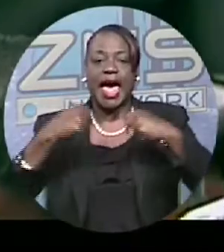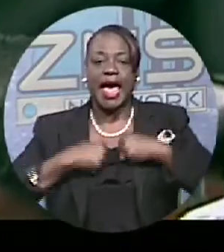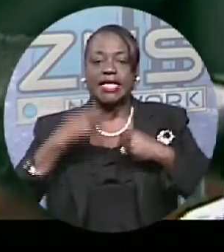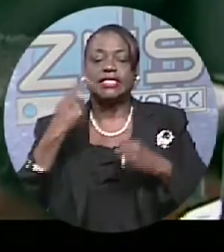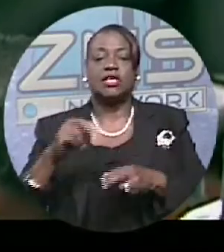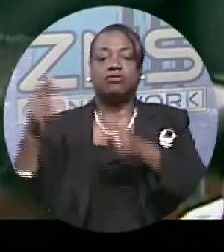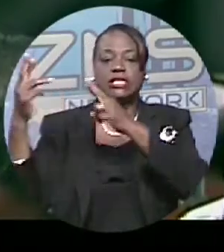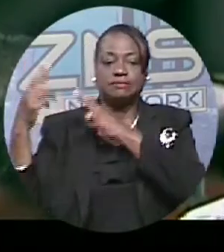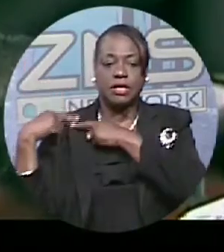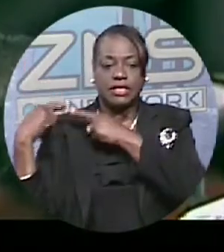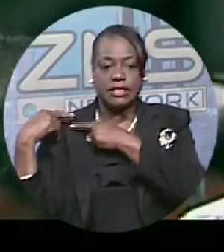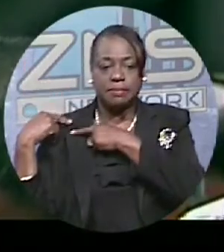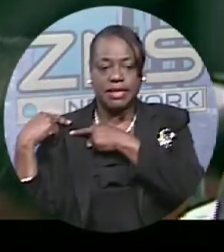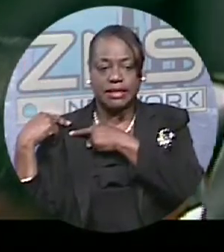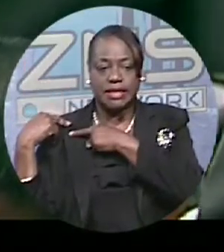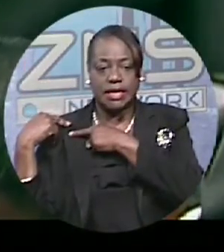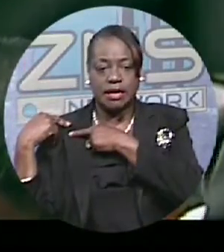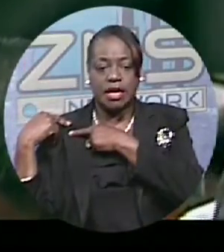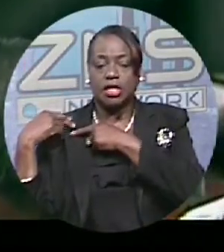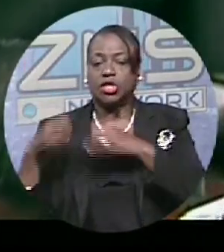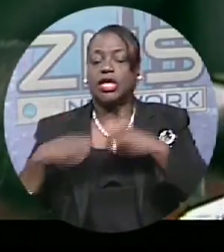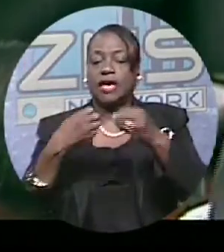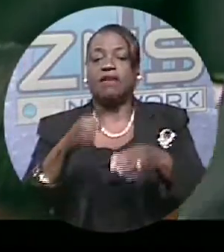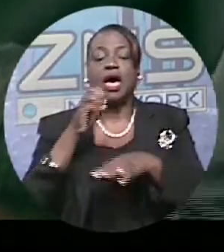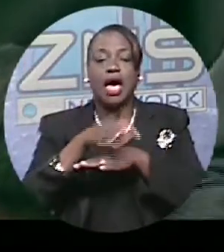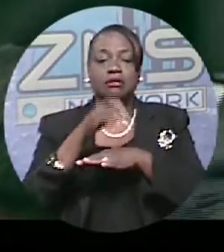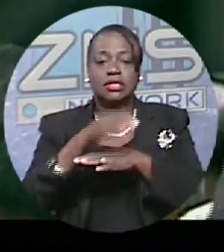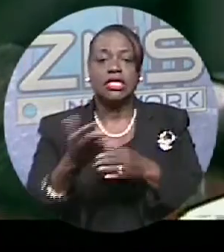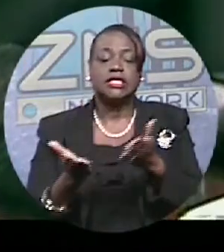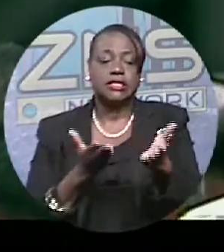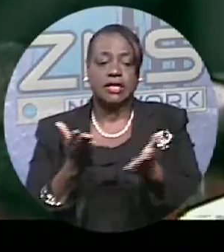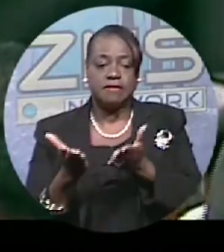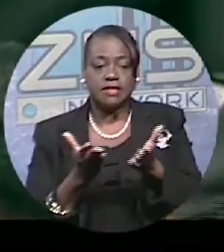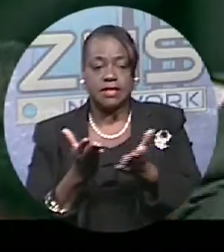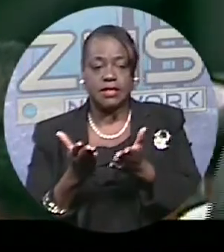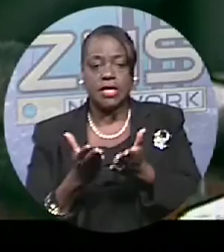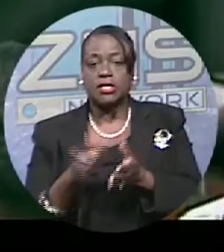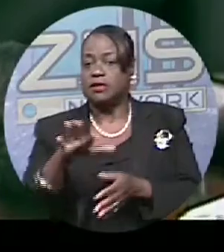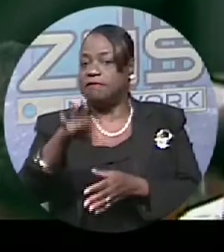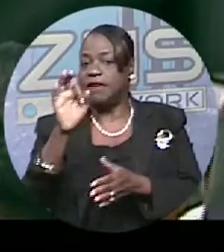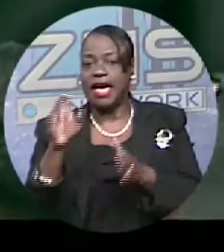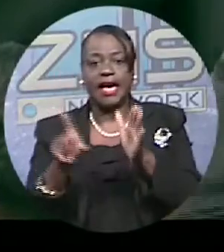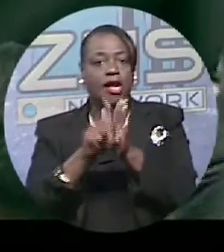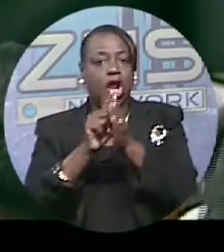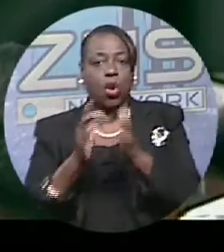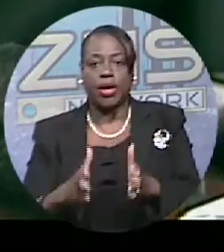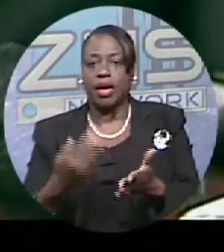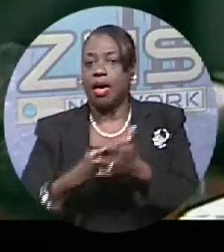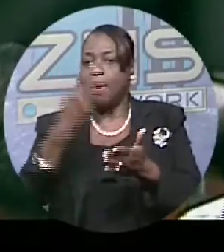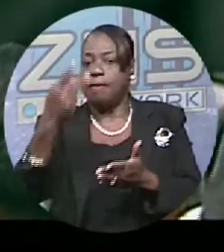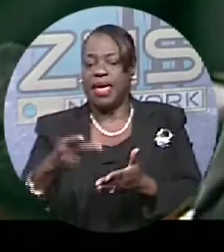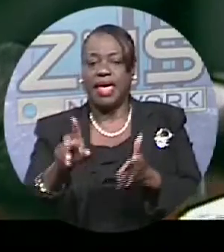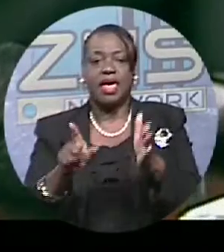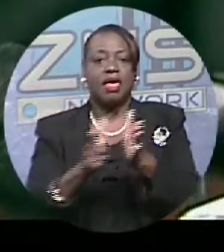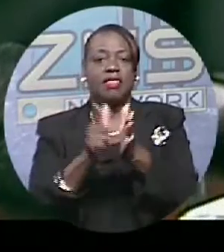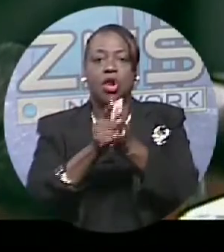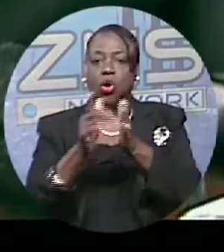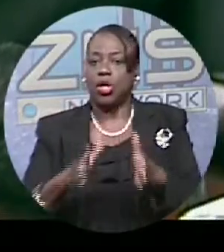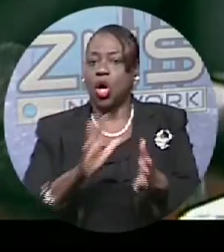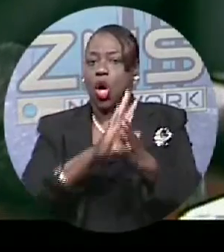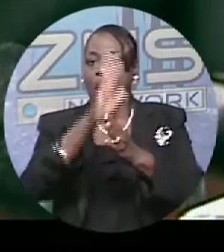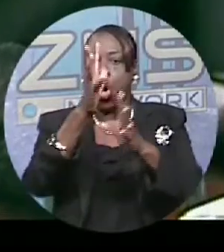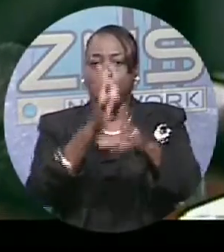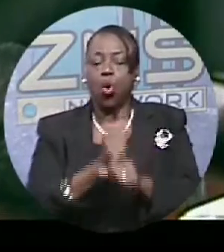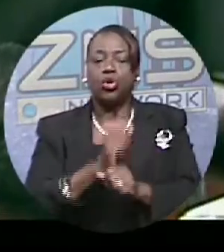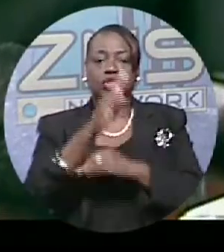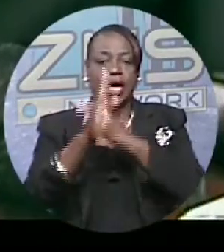has the responsibility when it offers consular services, has the responsibility to find the lawyer, pay the lawyer, hold your hand, all